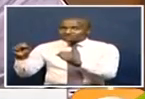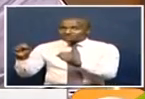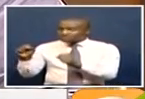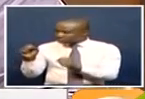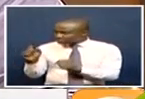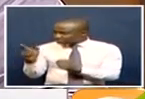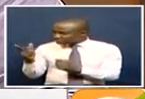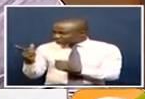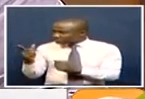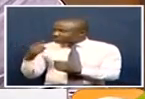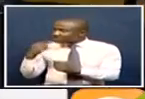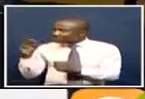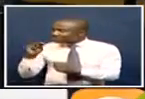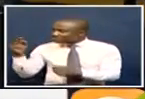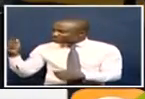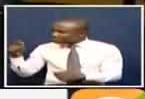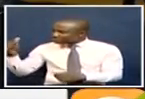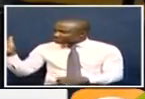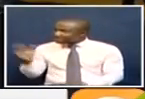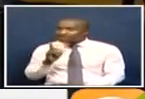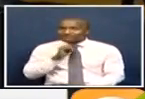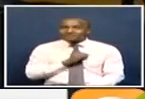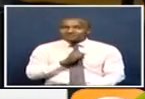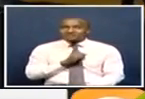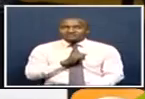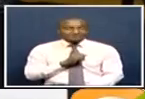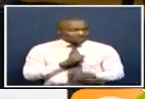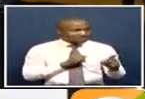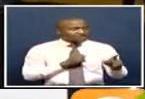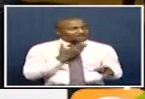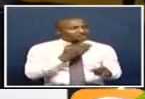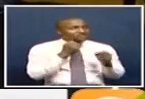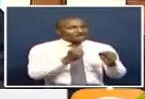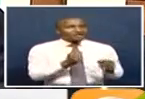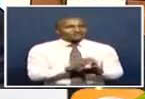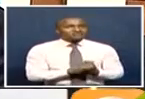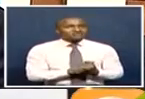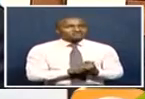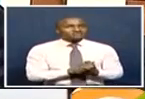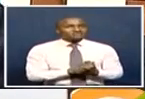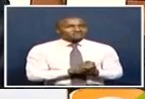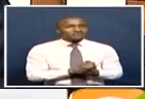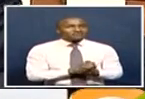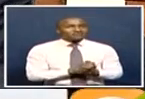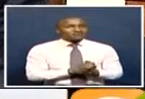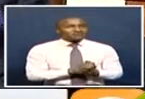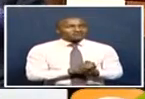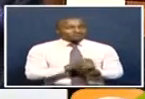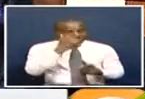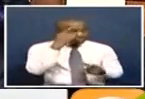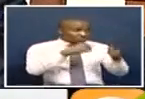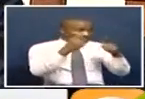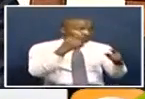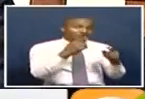back the 100 million shillings you lent him? That's a very difficult question to answer, but since he's a presidential candidate, if he wins, maybe he will pay me. There's